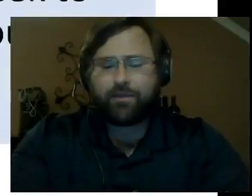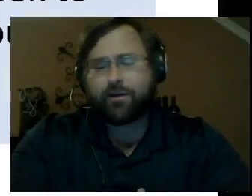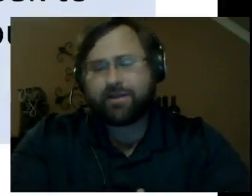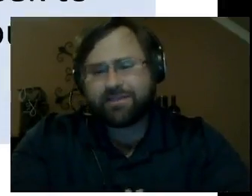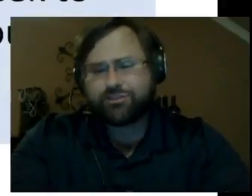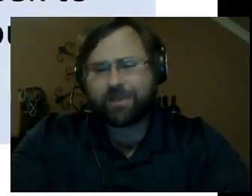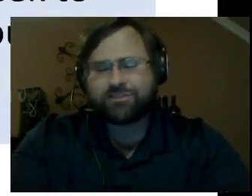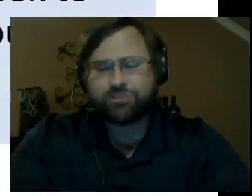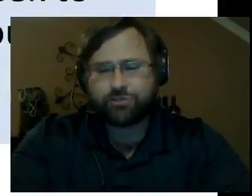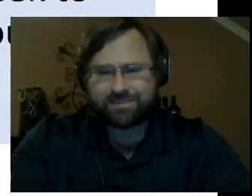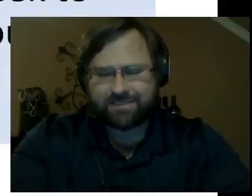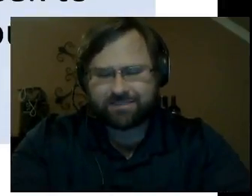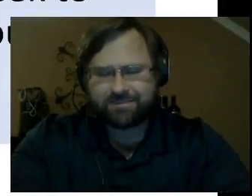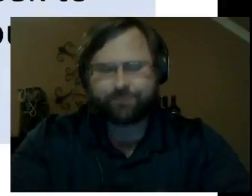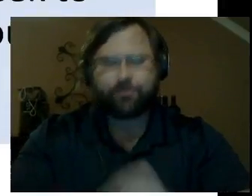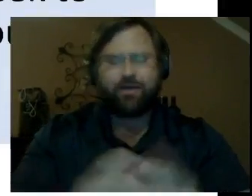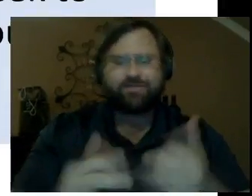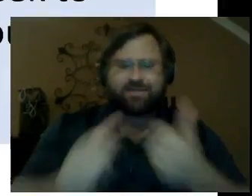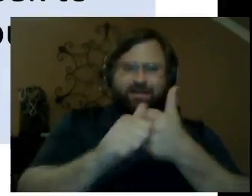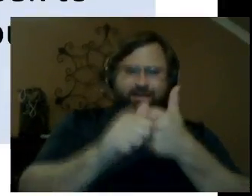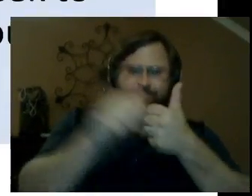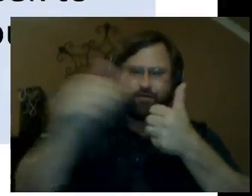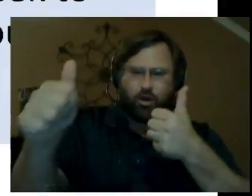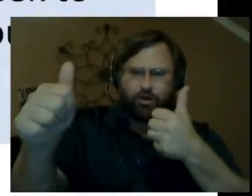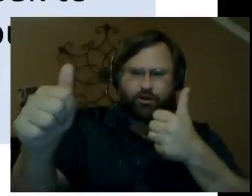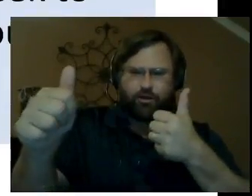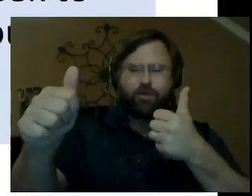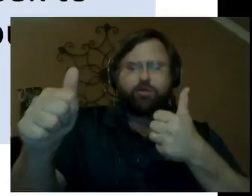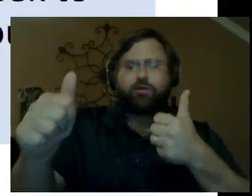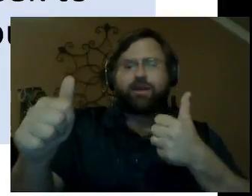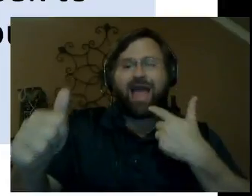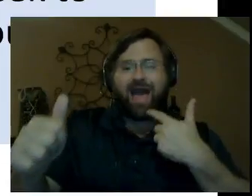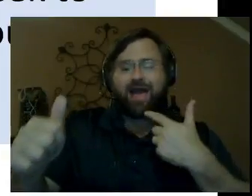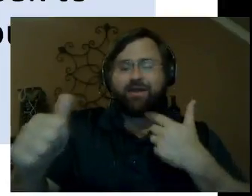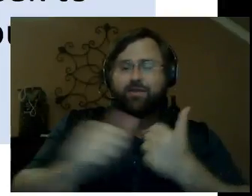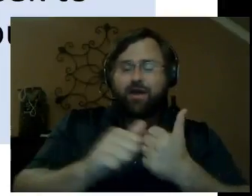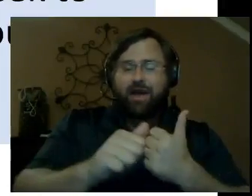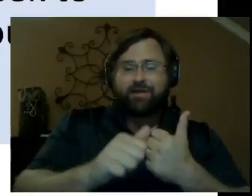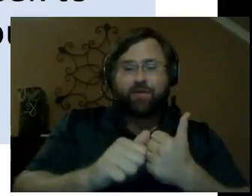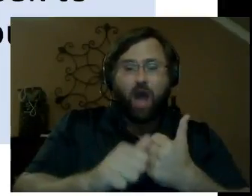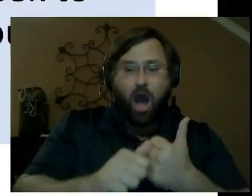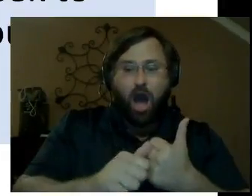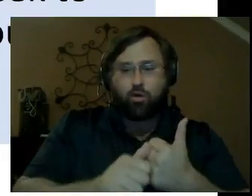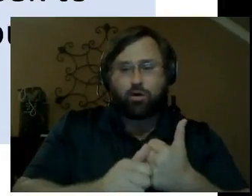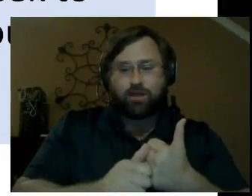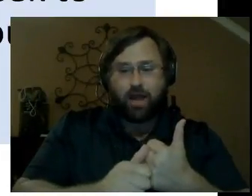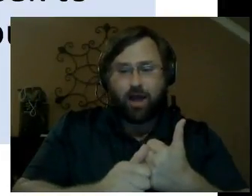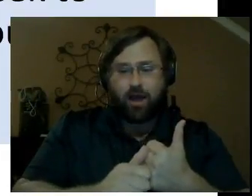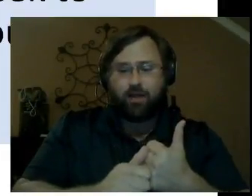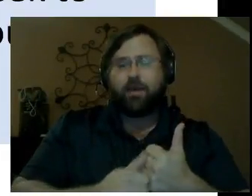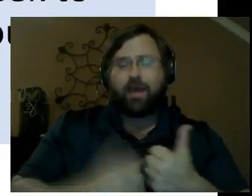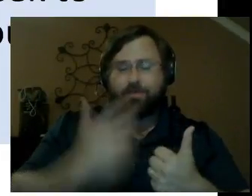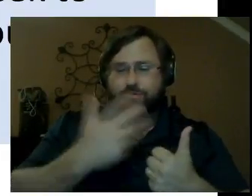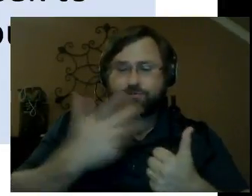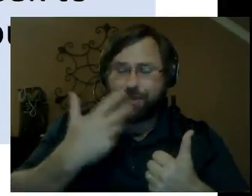And then there are at least two ways to show distance. You have a sign like far. You can add the idea with ah or la